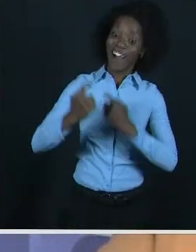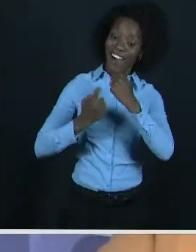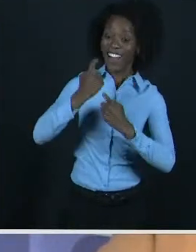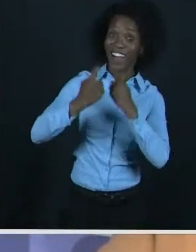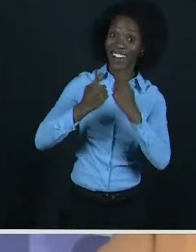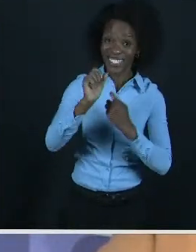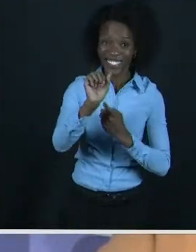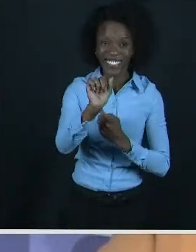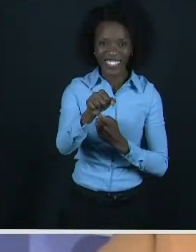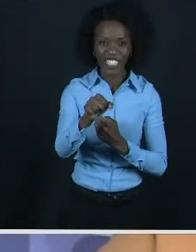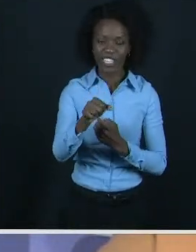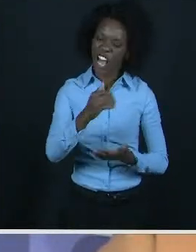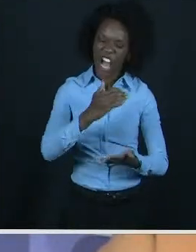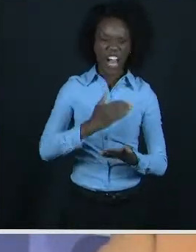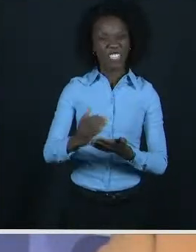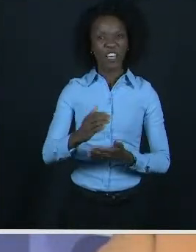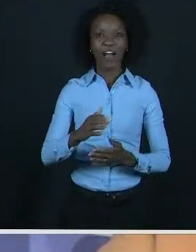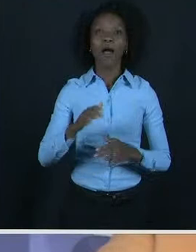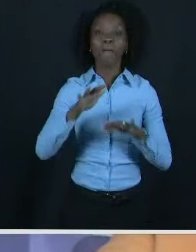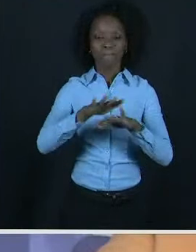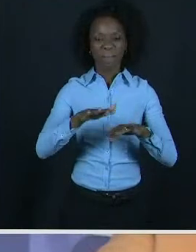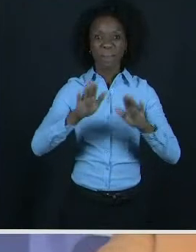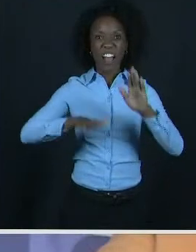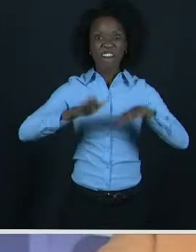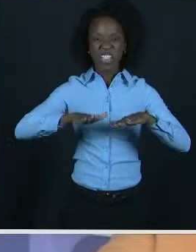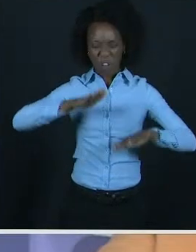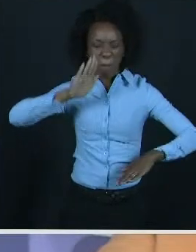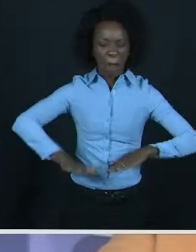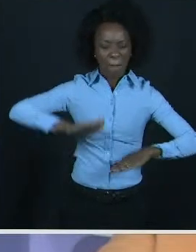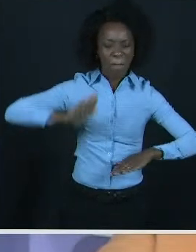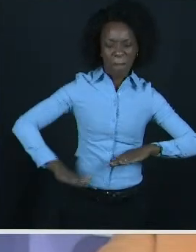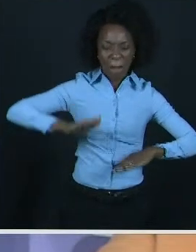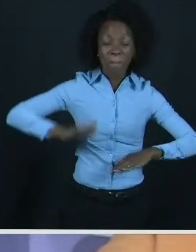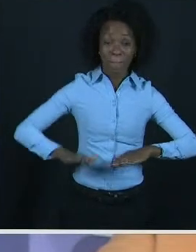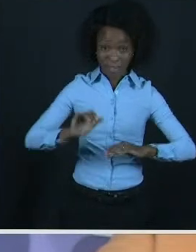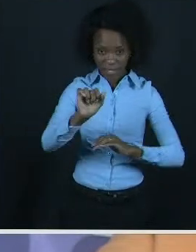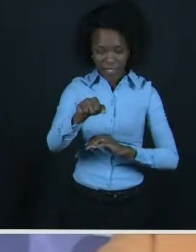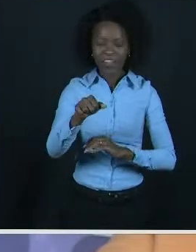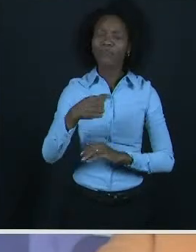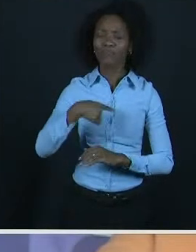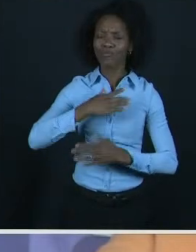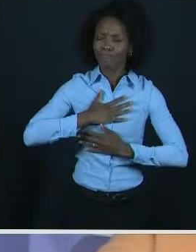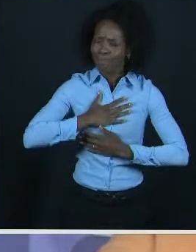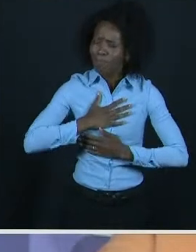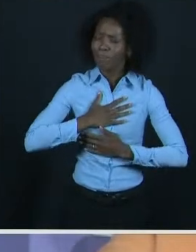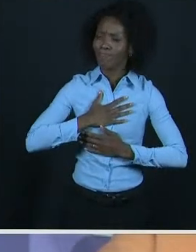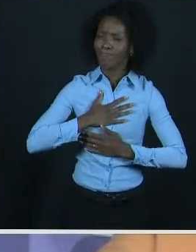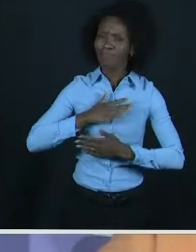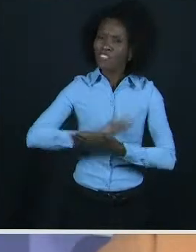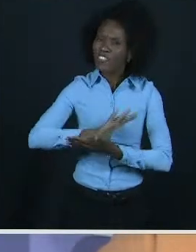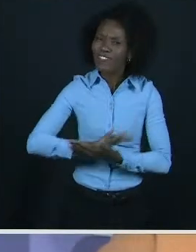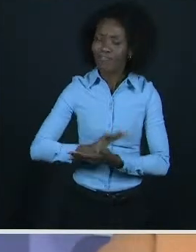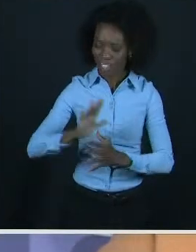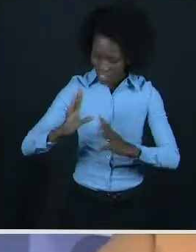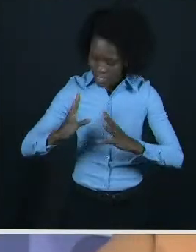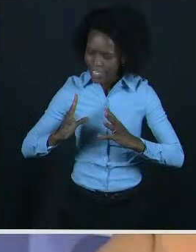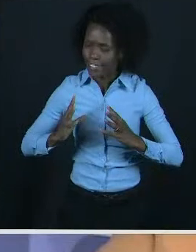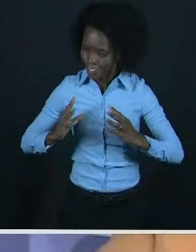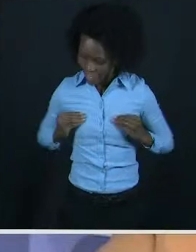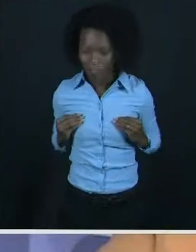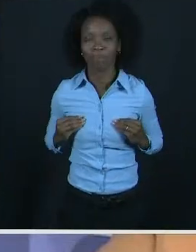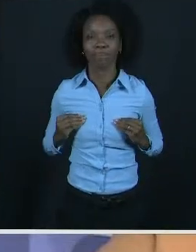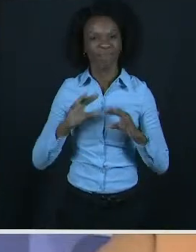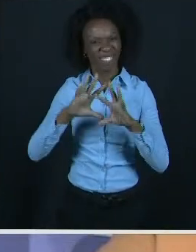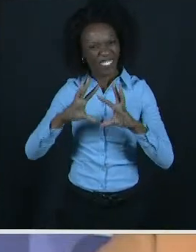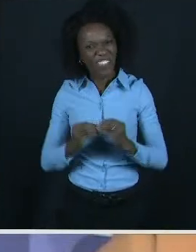which people were stamping their feet on the ground. We appreciate and accept and embrace